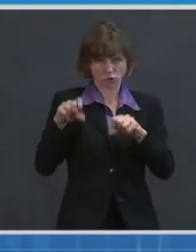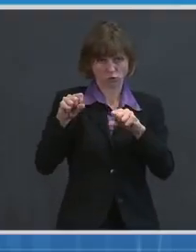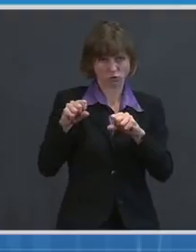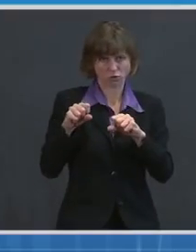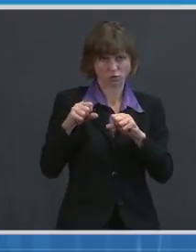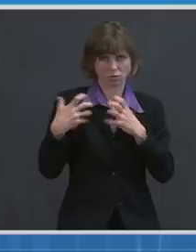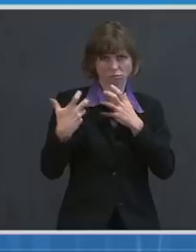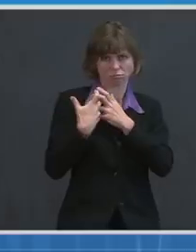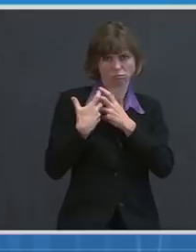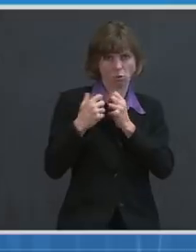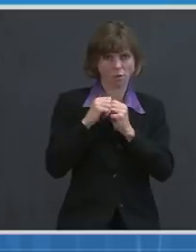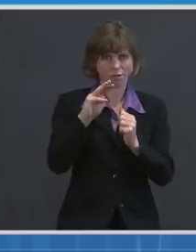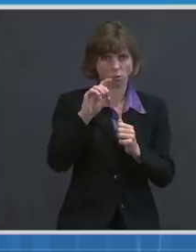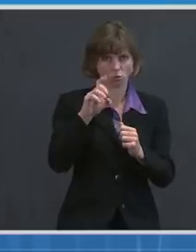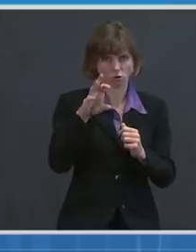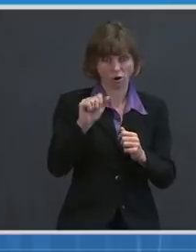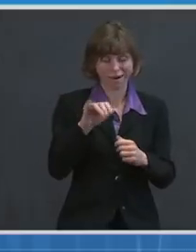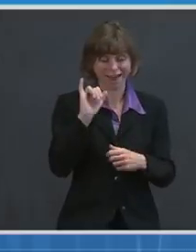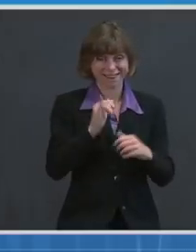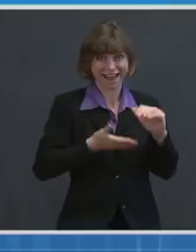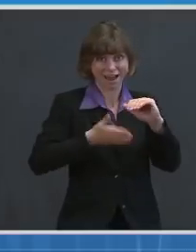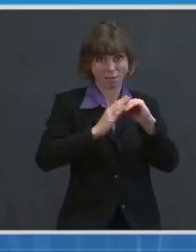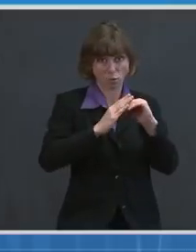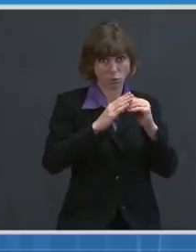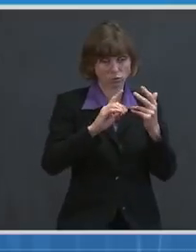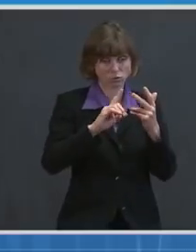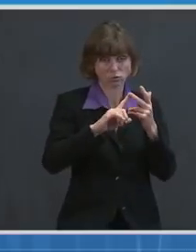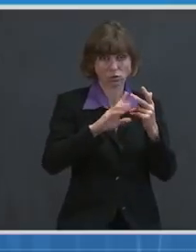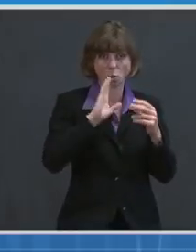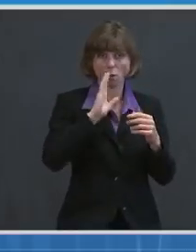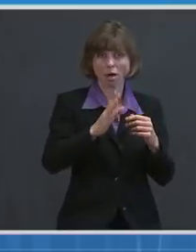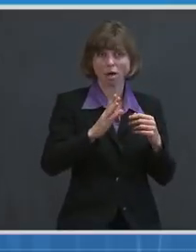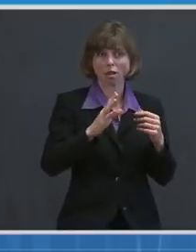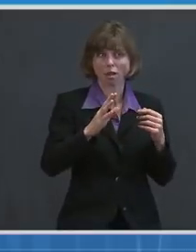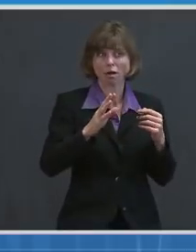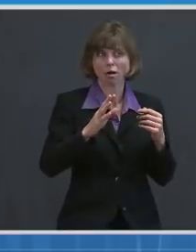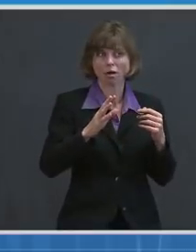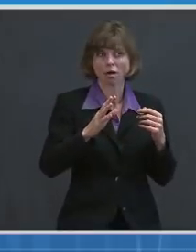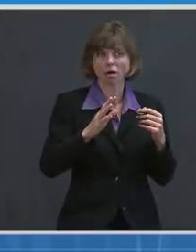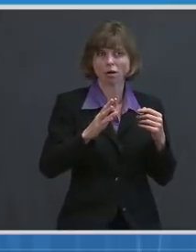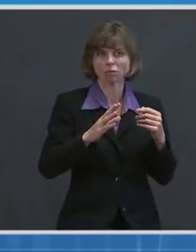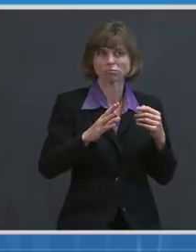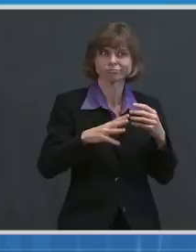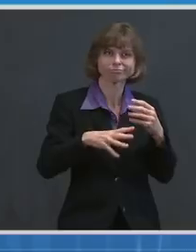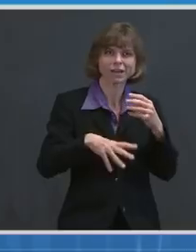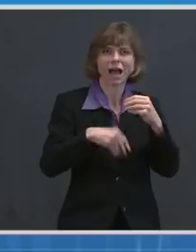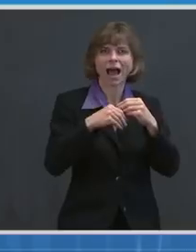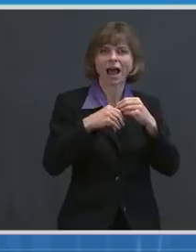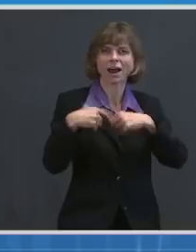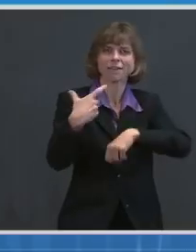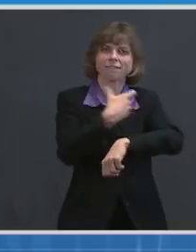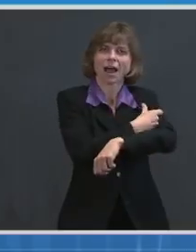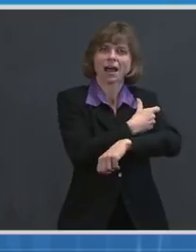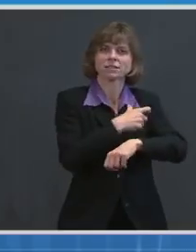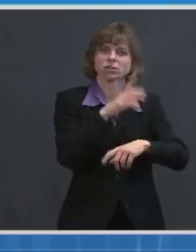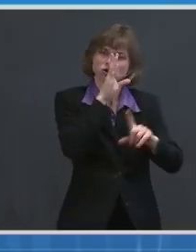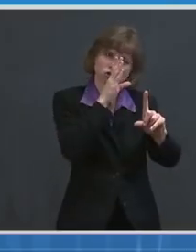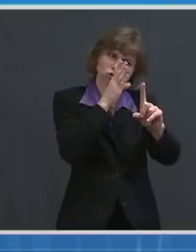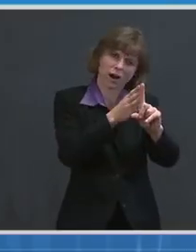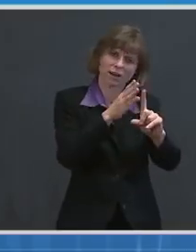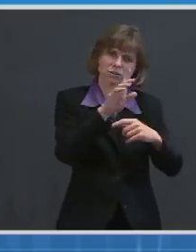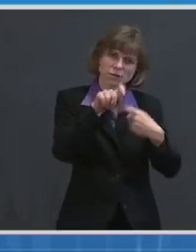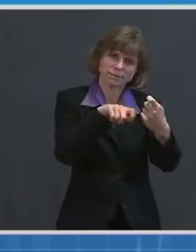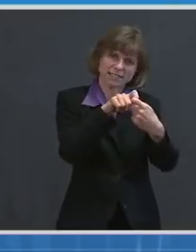Moderna, where the boost will actually be a boost of a vaccine that is directed